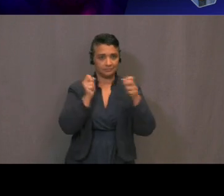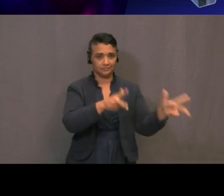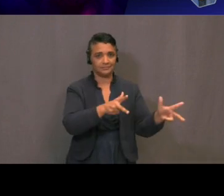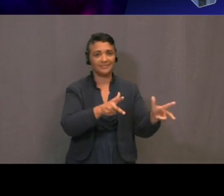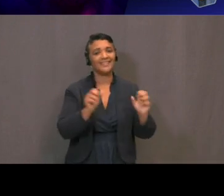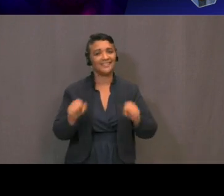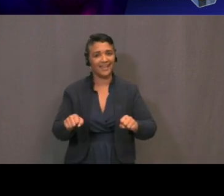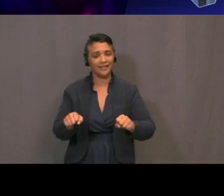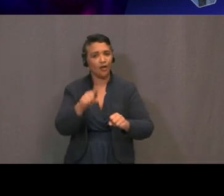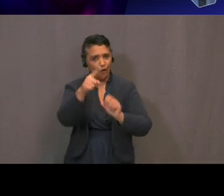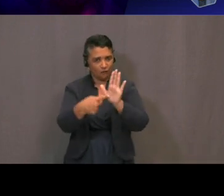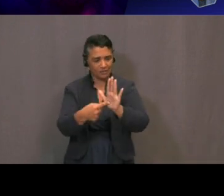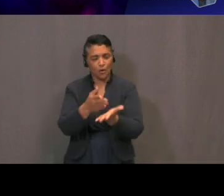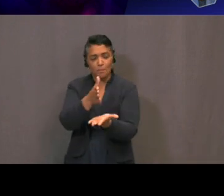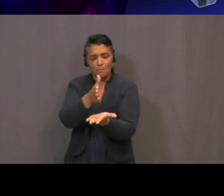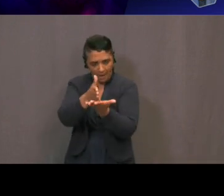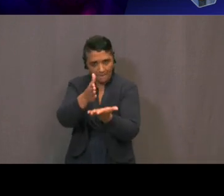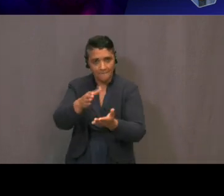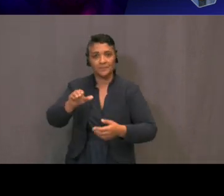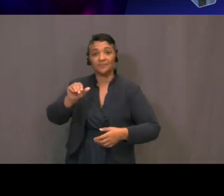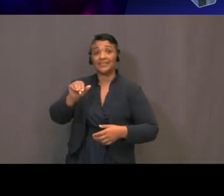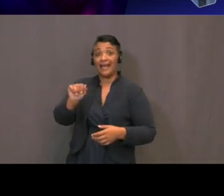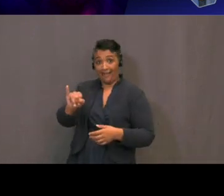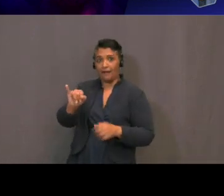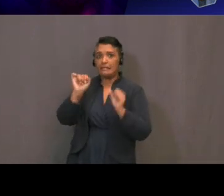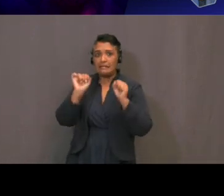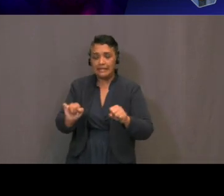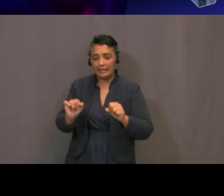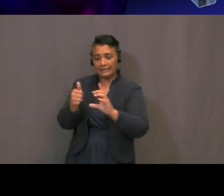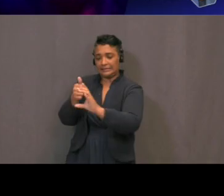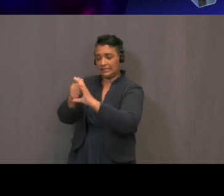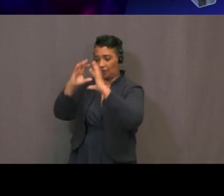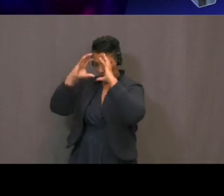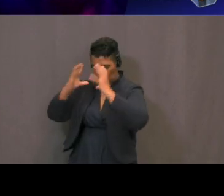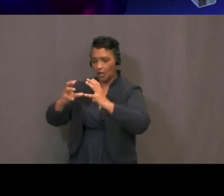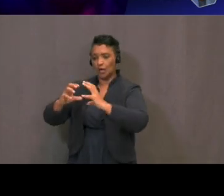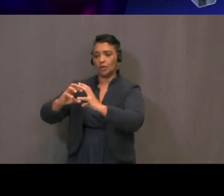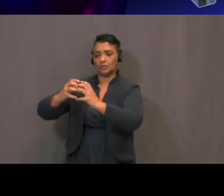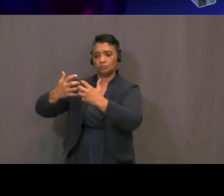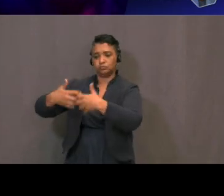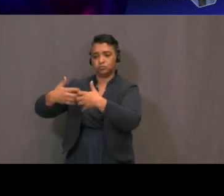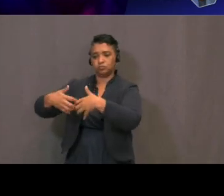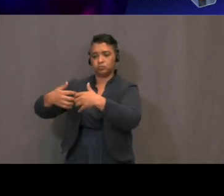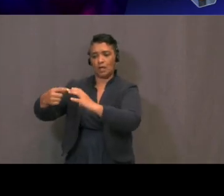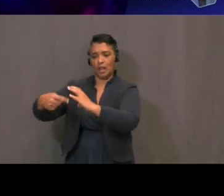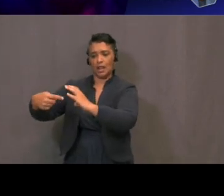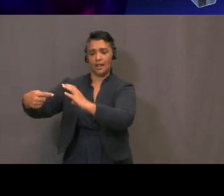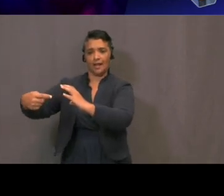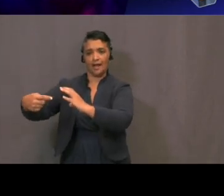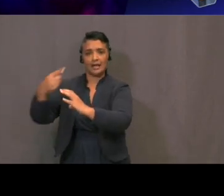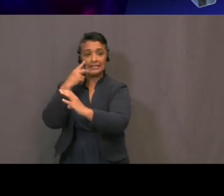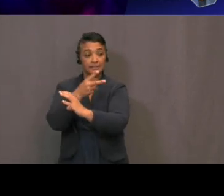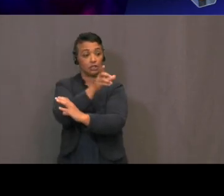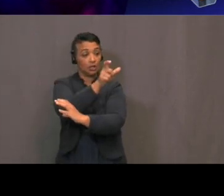real AIs that are able to think about what humans' intentions